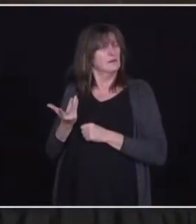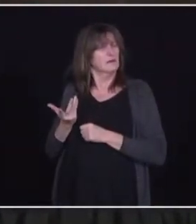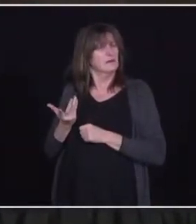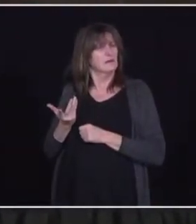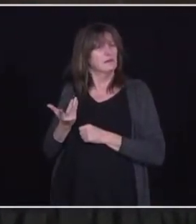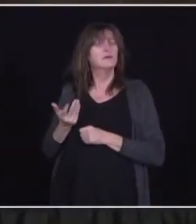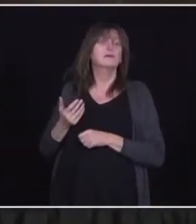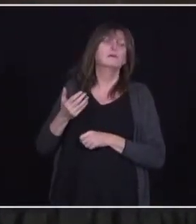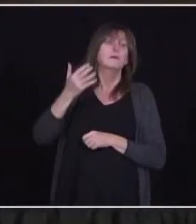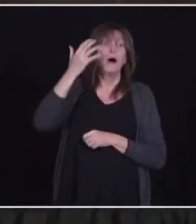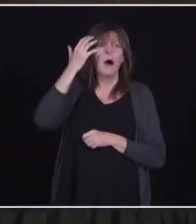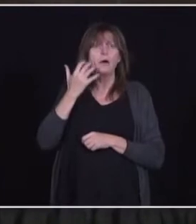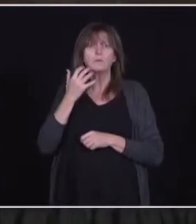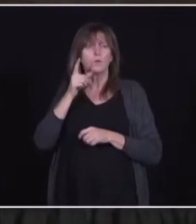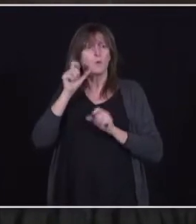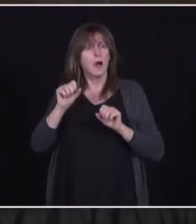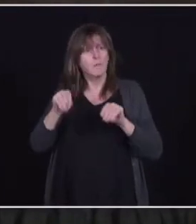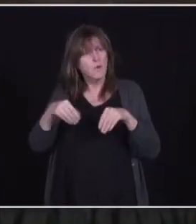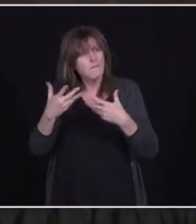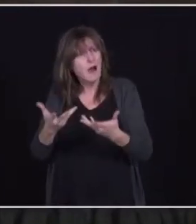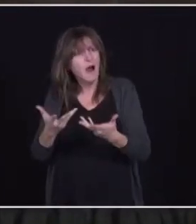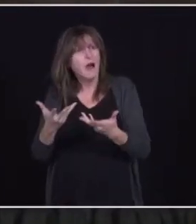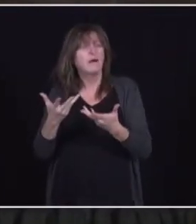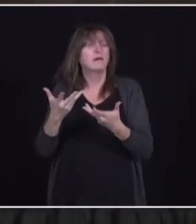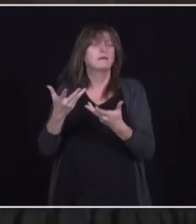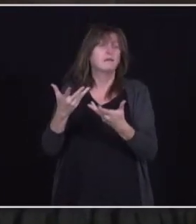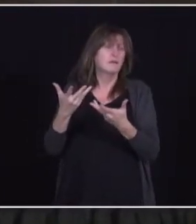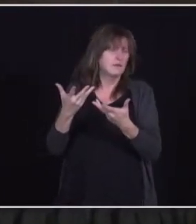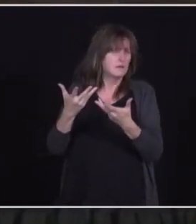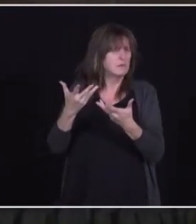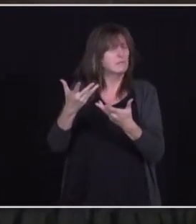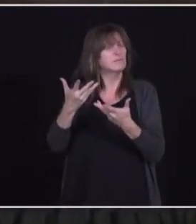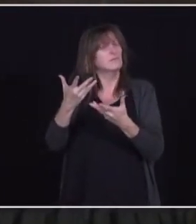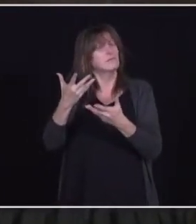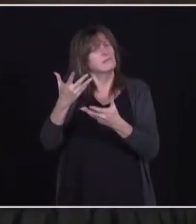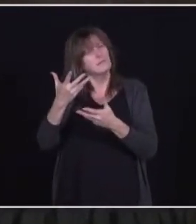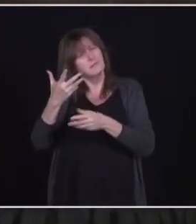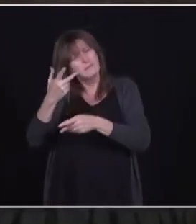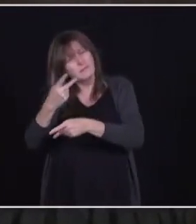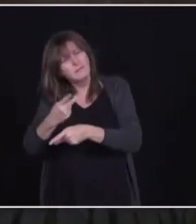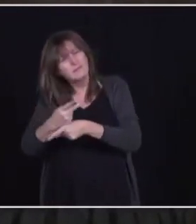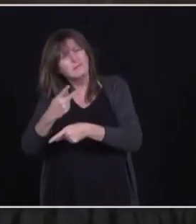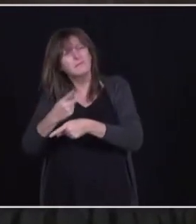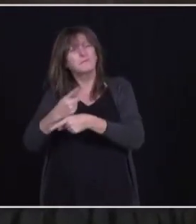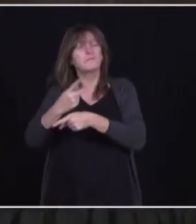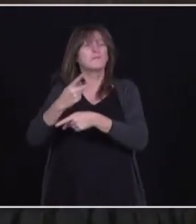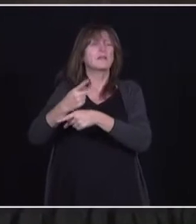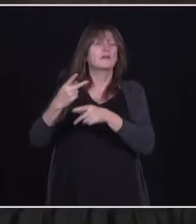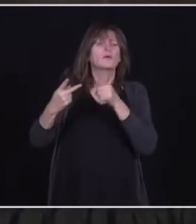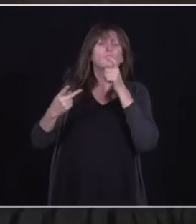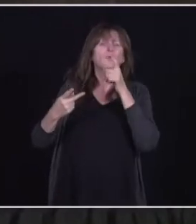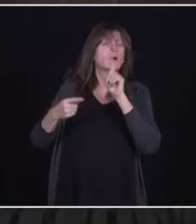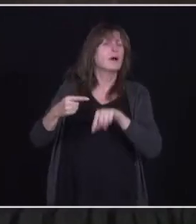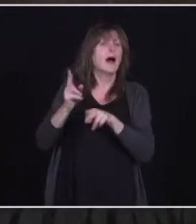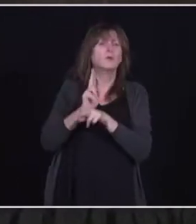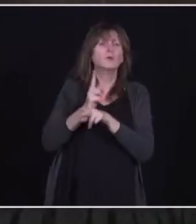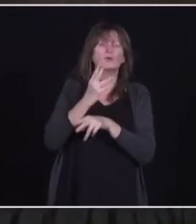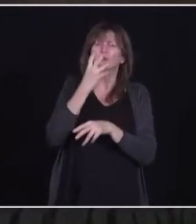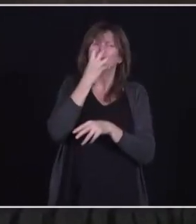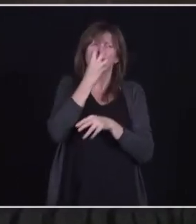do the kind of work, ECMO, where you can actually where people can't be on ventilators. It's sort of a super system to deal with